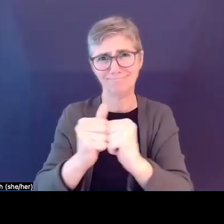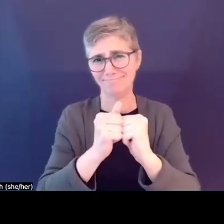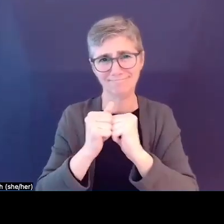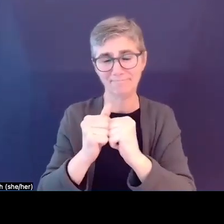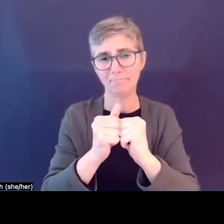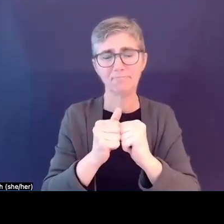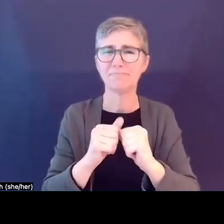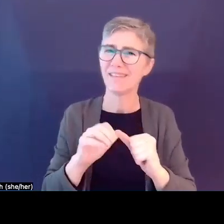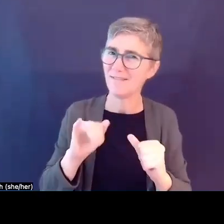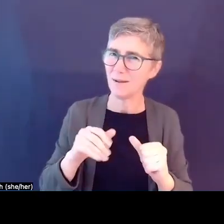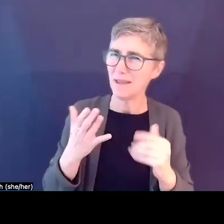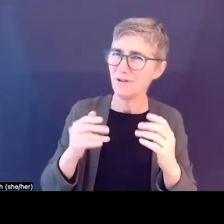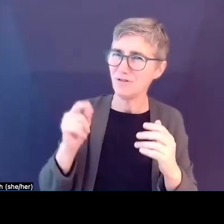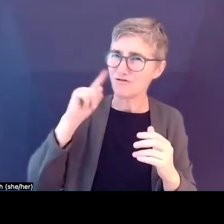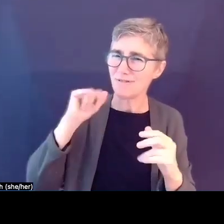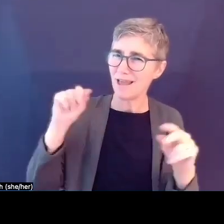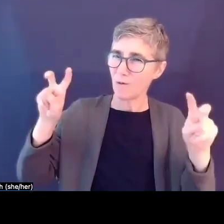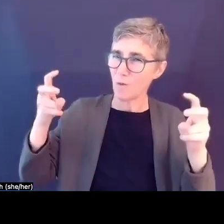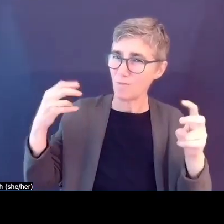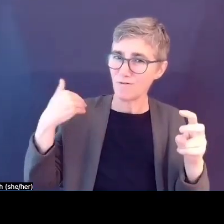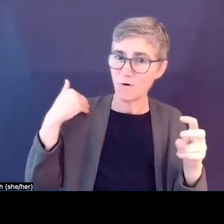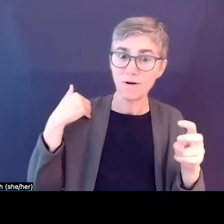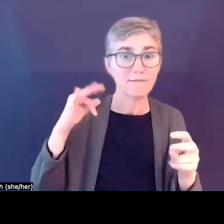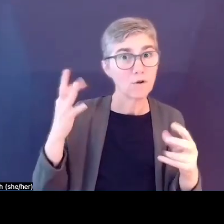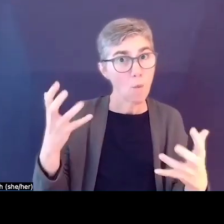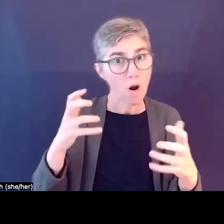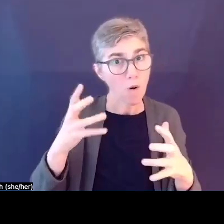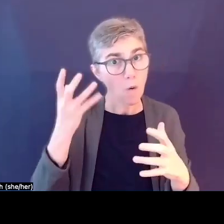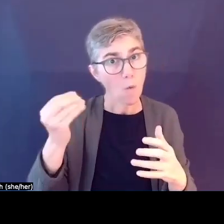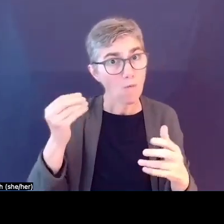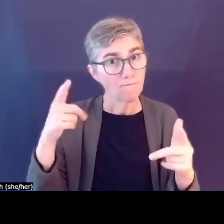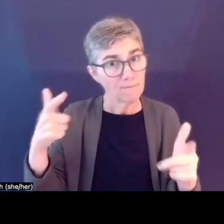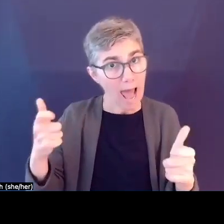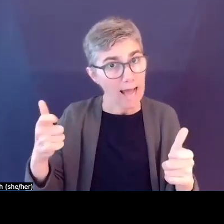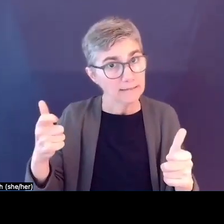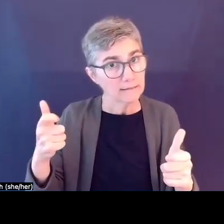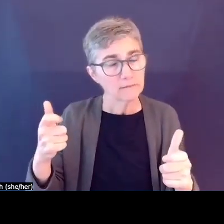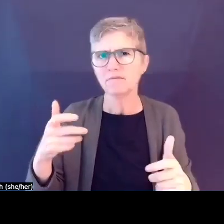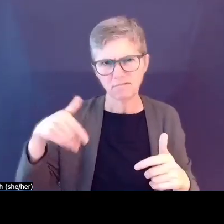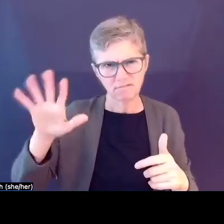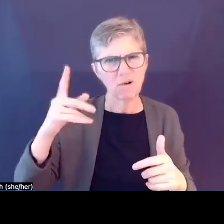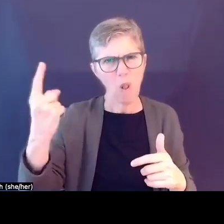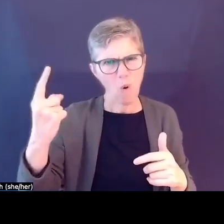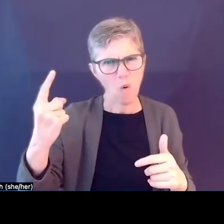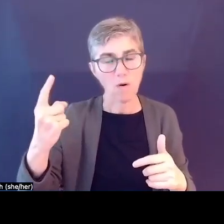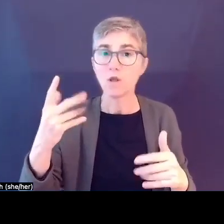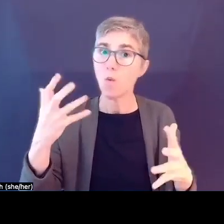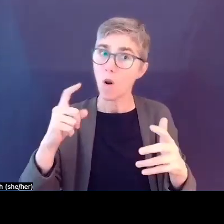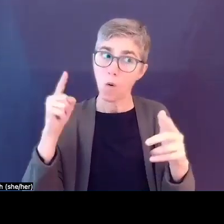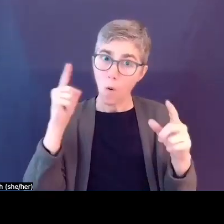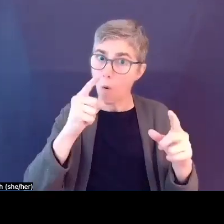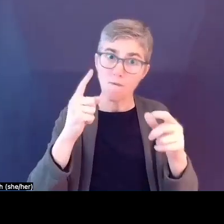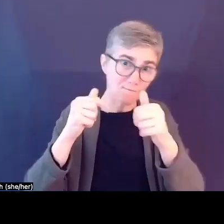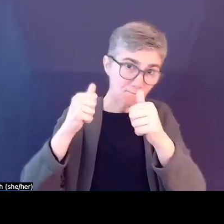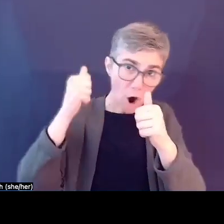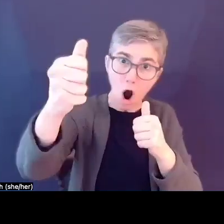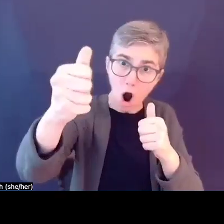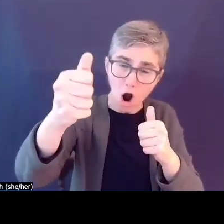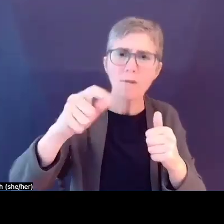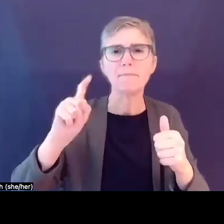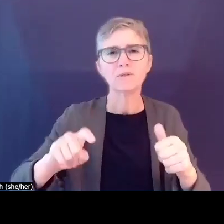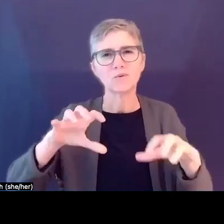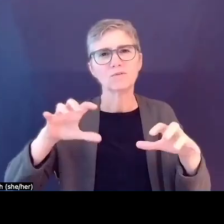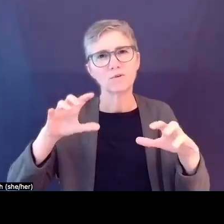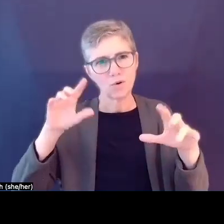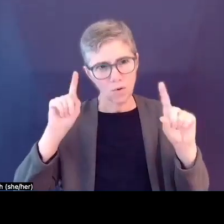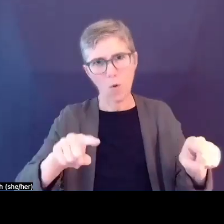that you've probably heard, if you want to go fast, go alone. And if you want to go far, go together.